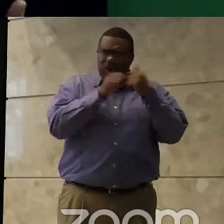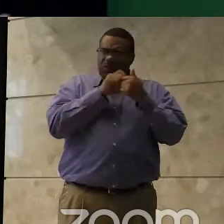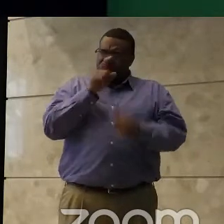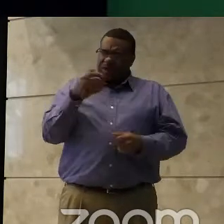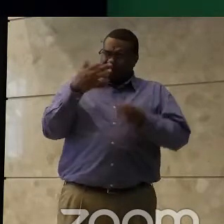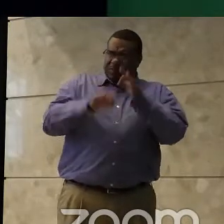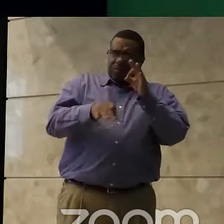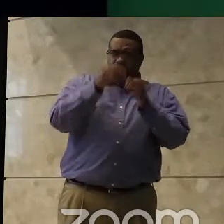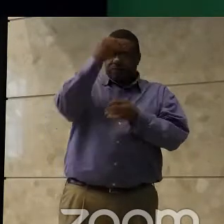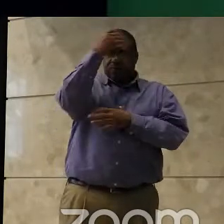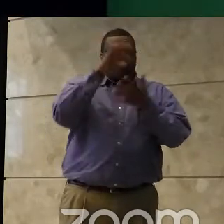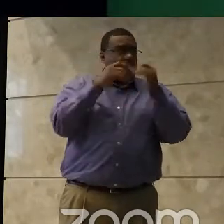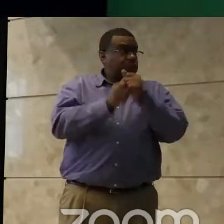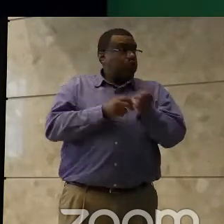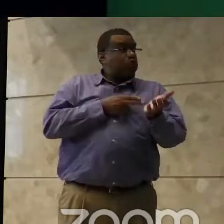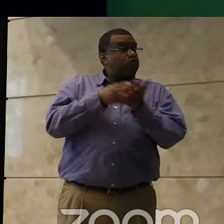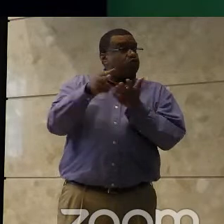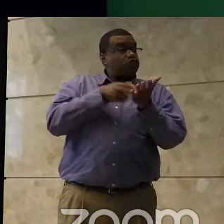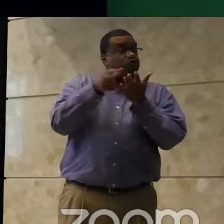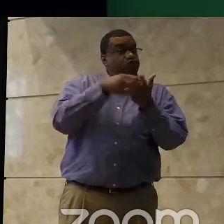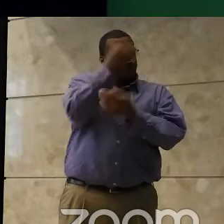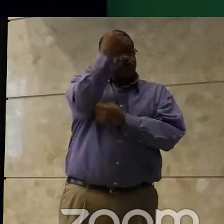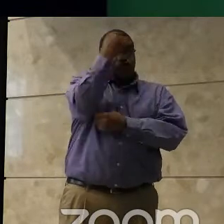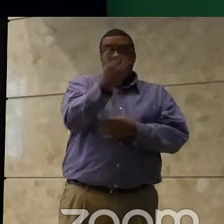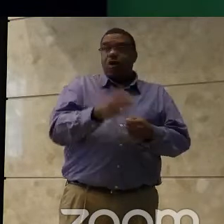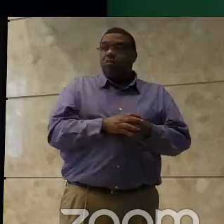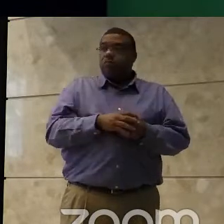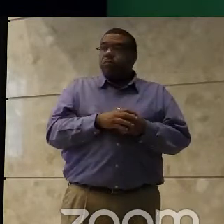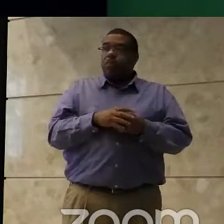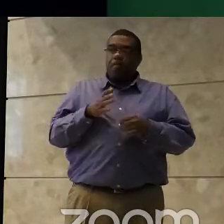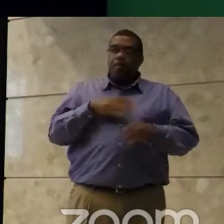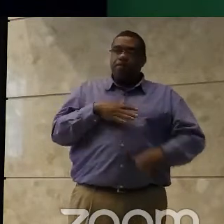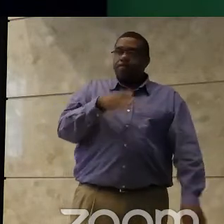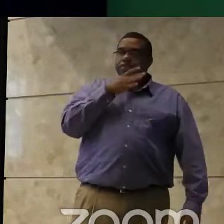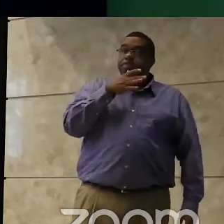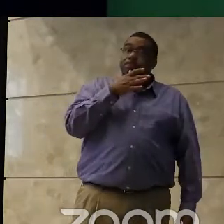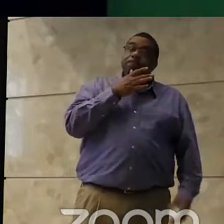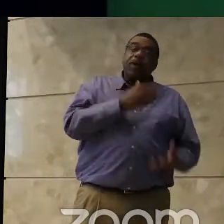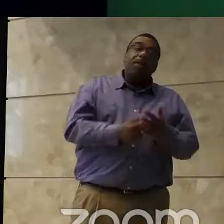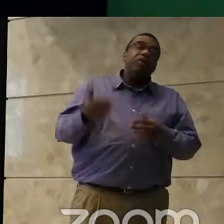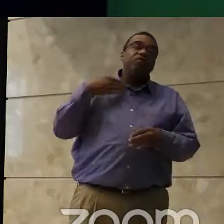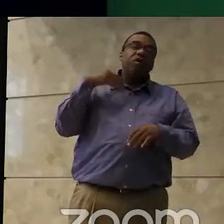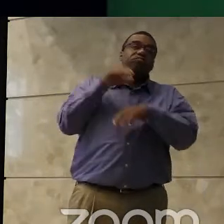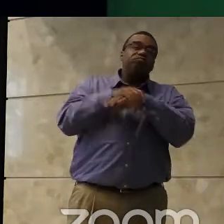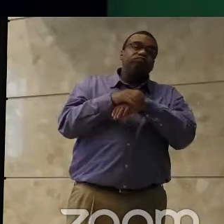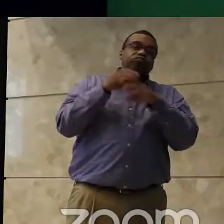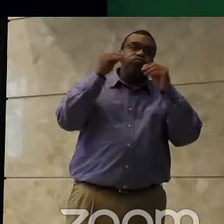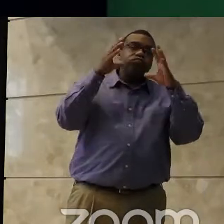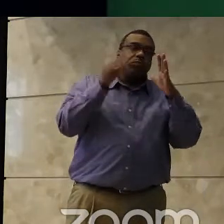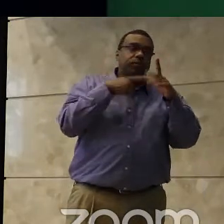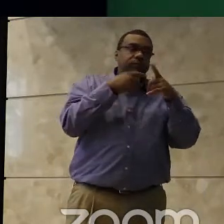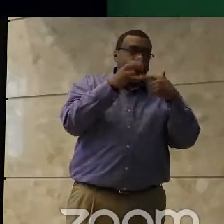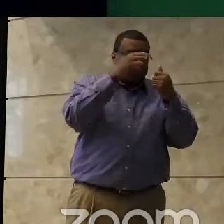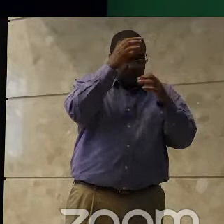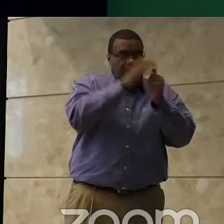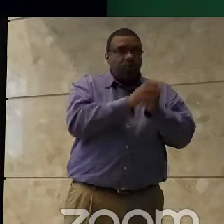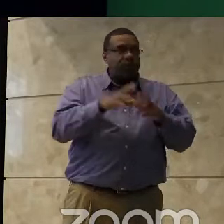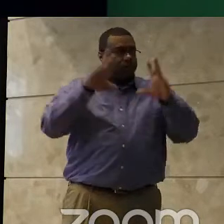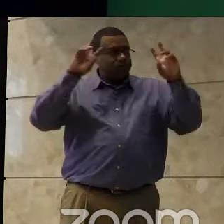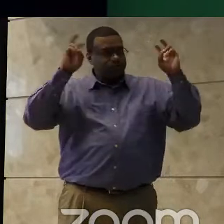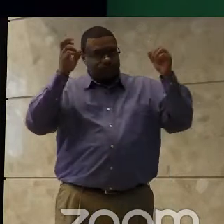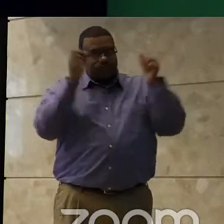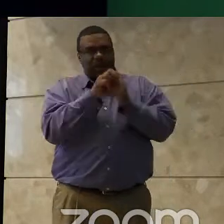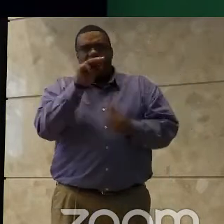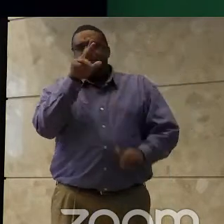speaking my truth. And my mother, who was an English teacher, often would quote Emily Dickinson,